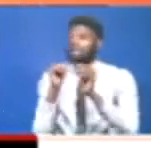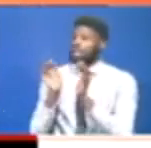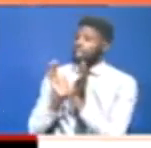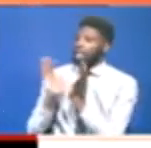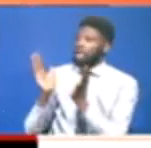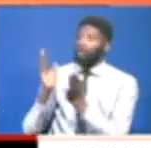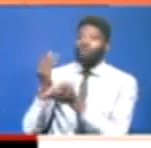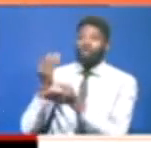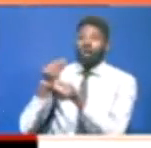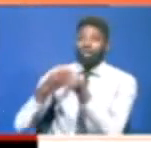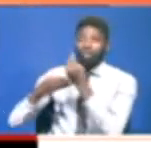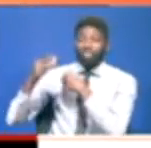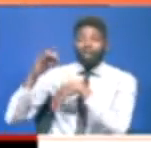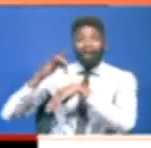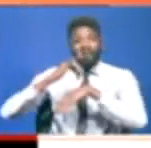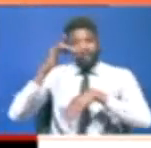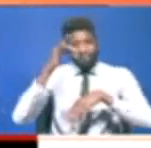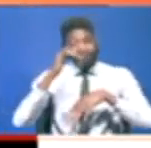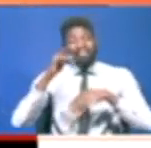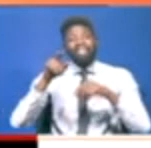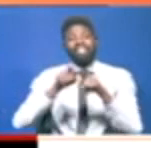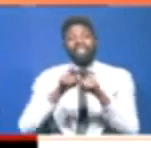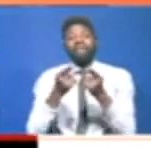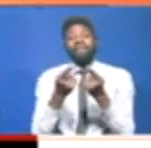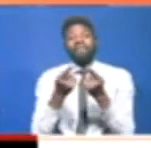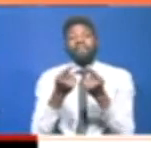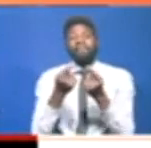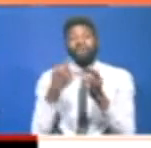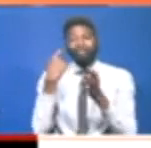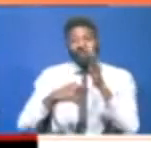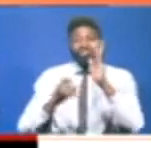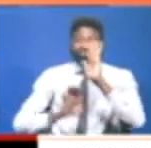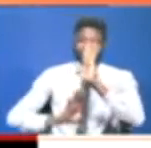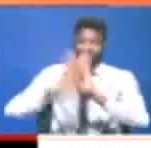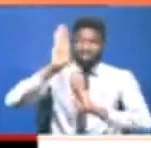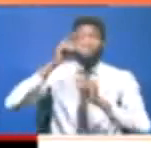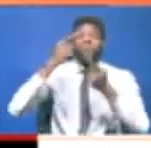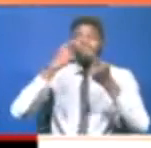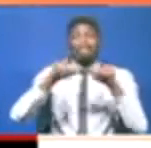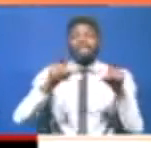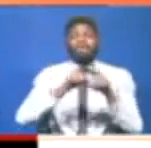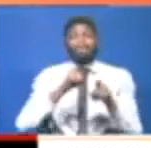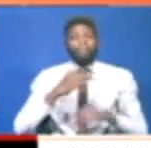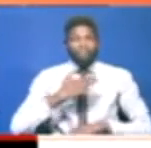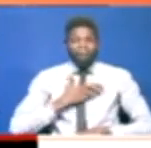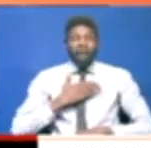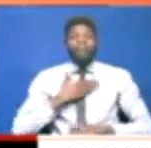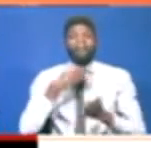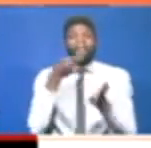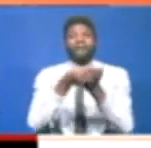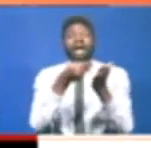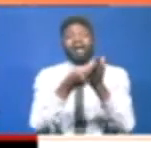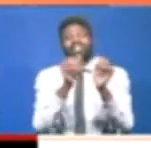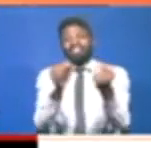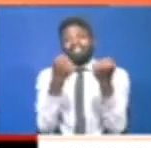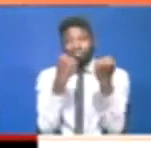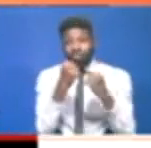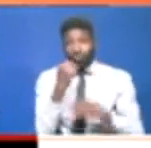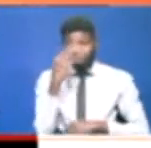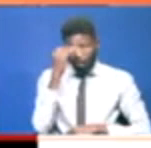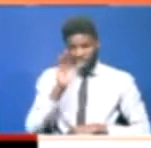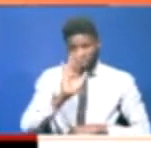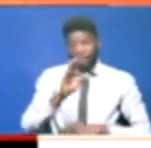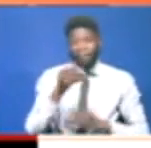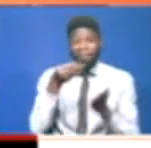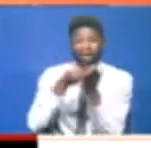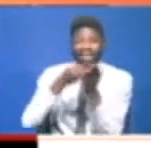inflation, but you find that at the end of it, my money is secure. And that's the reason why the money that you have in the pension plan